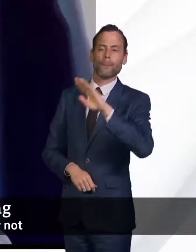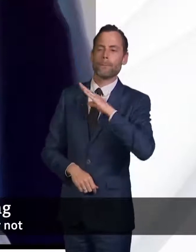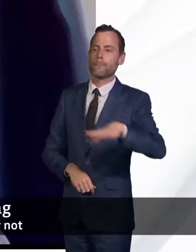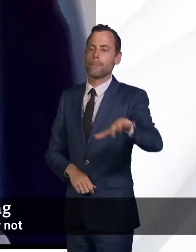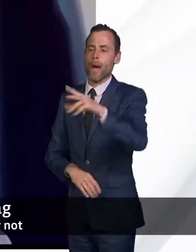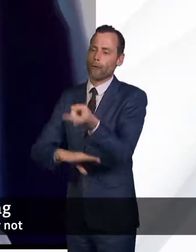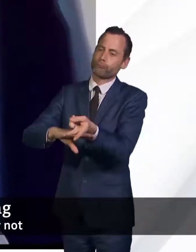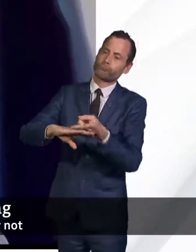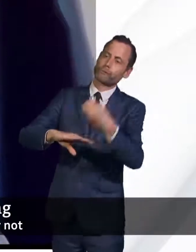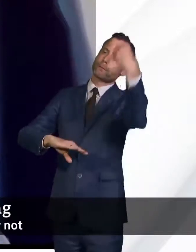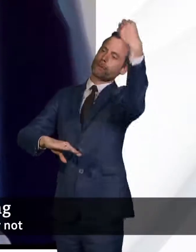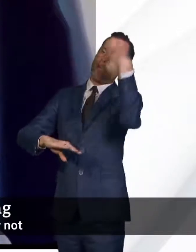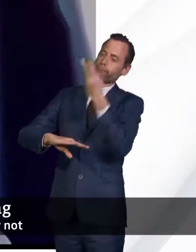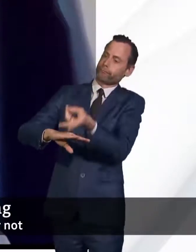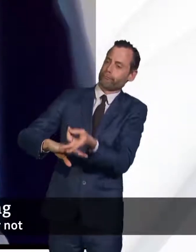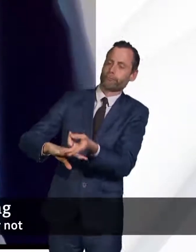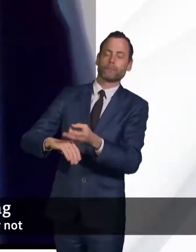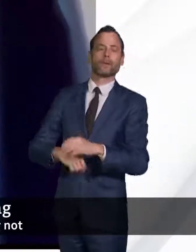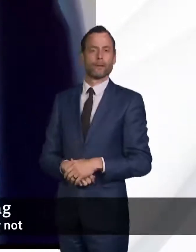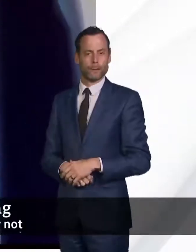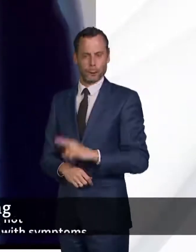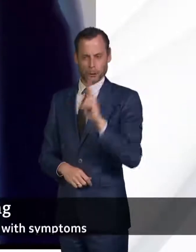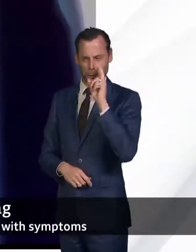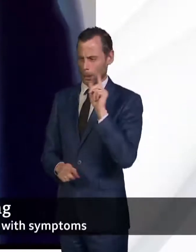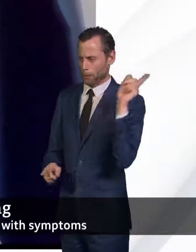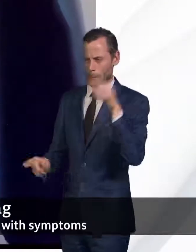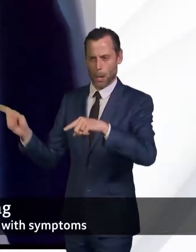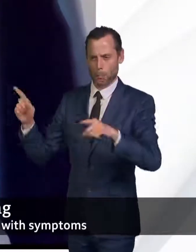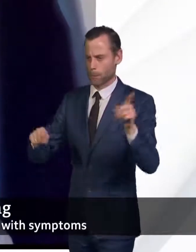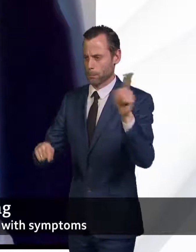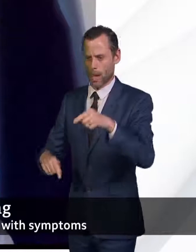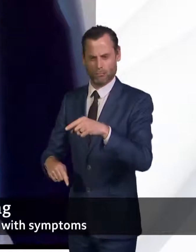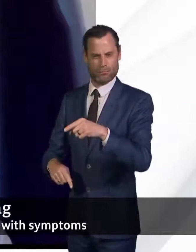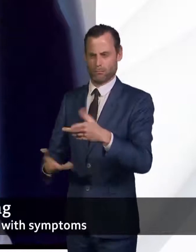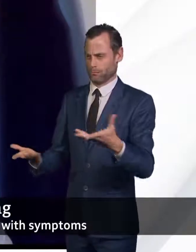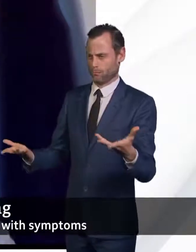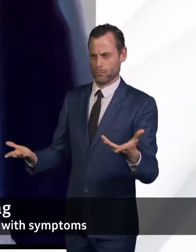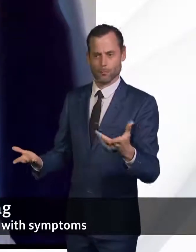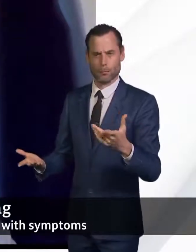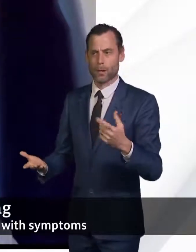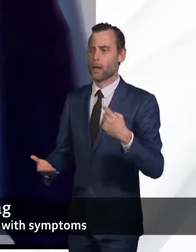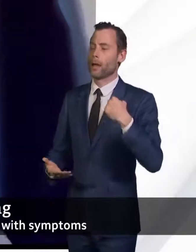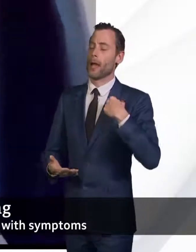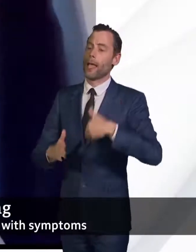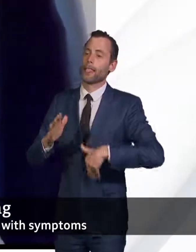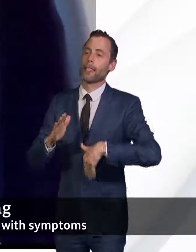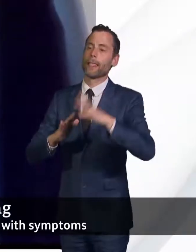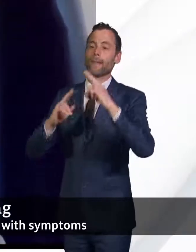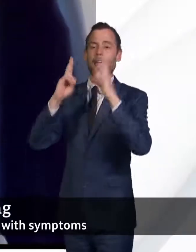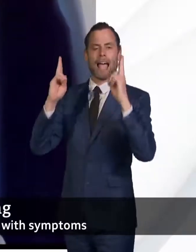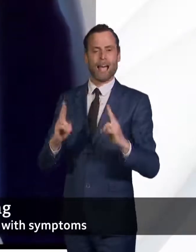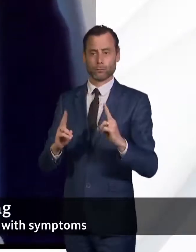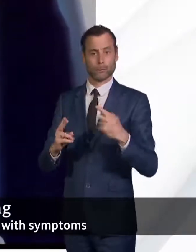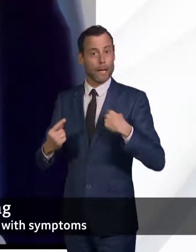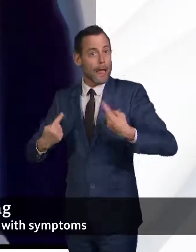numbers of people return to work and roads get busier, can you give greater clarity what you can and can't do outside the house? And second, if I can just